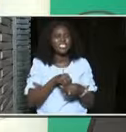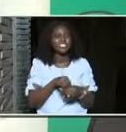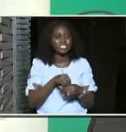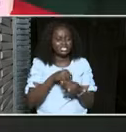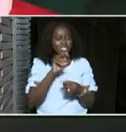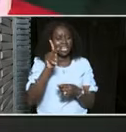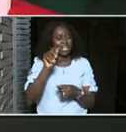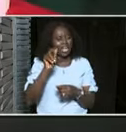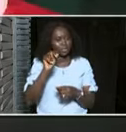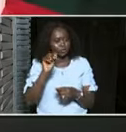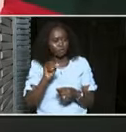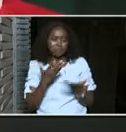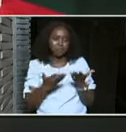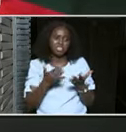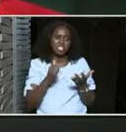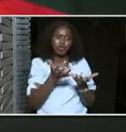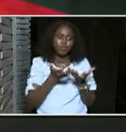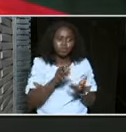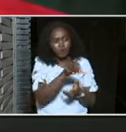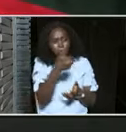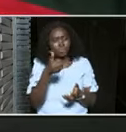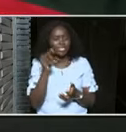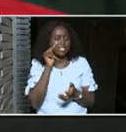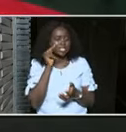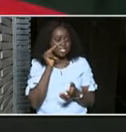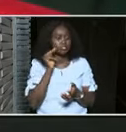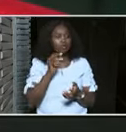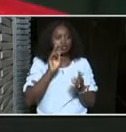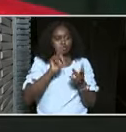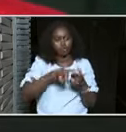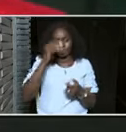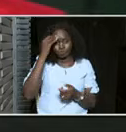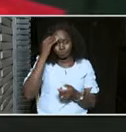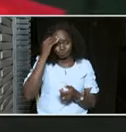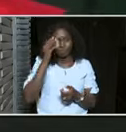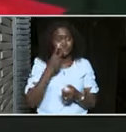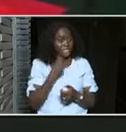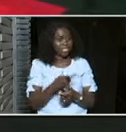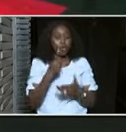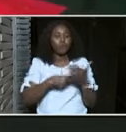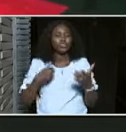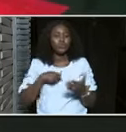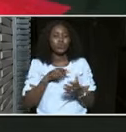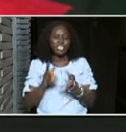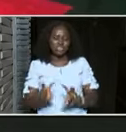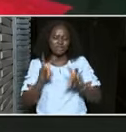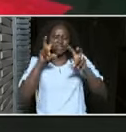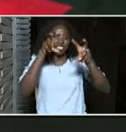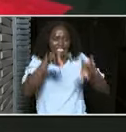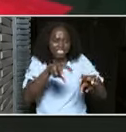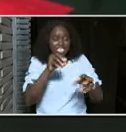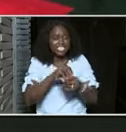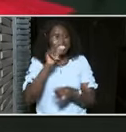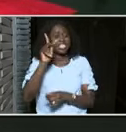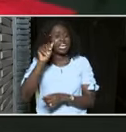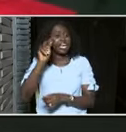Yeah, but maybe they just want other Nigerians to know. Yes. You see, what we invested in Kano was